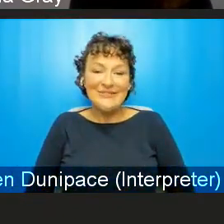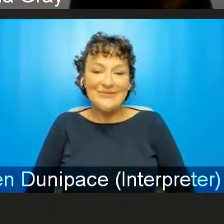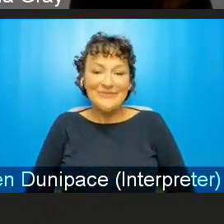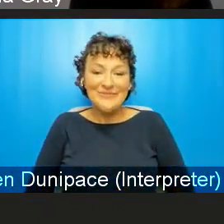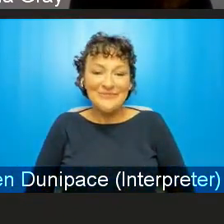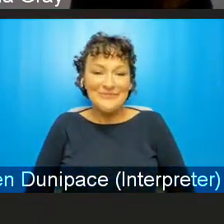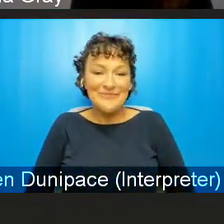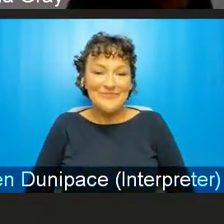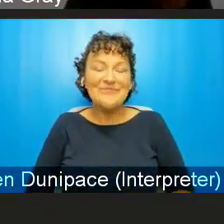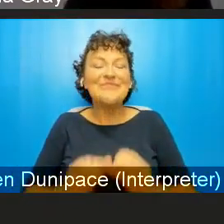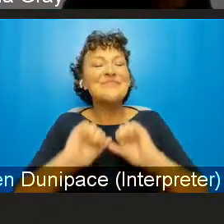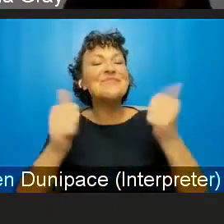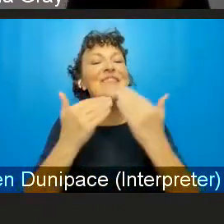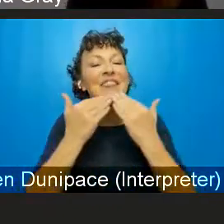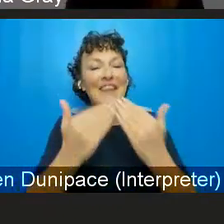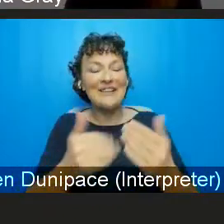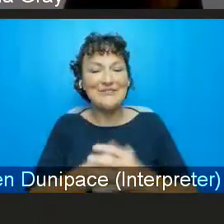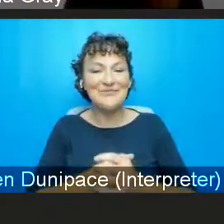Great, thank you.